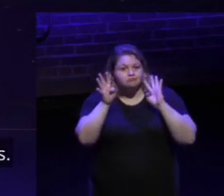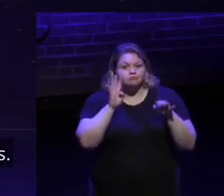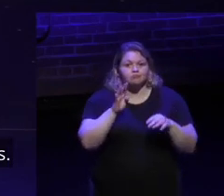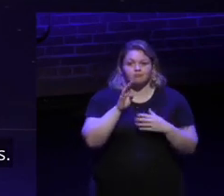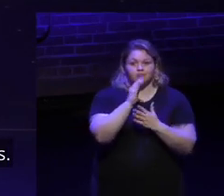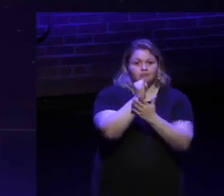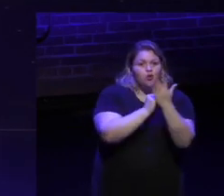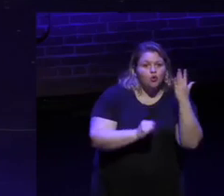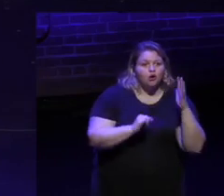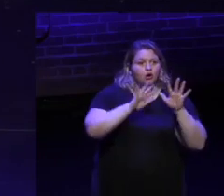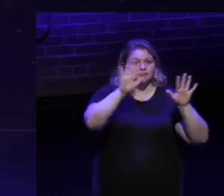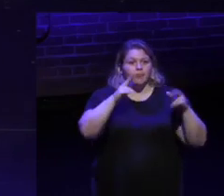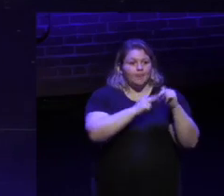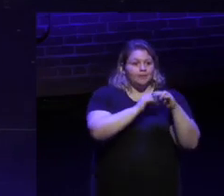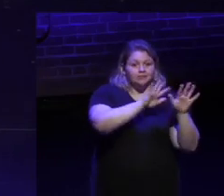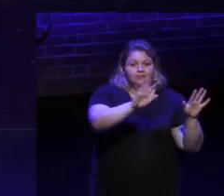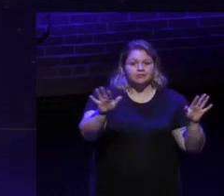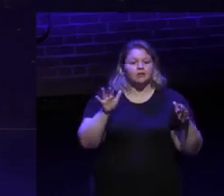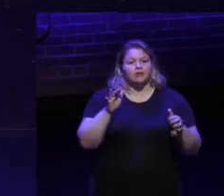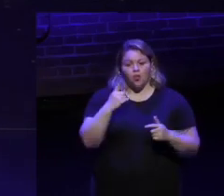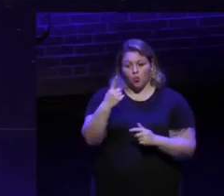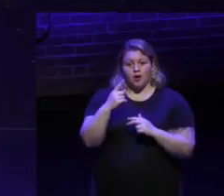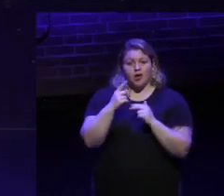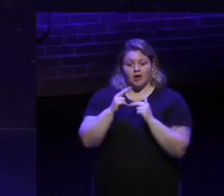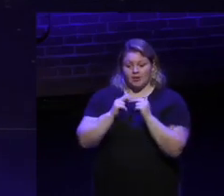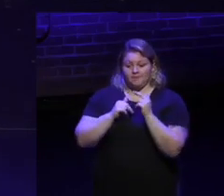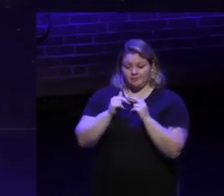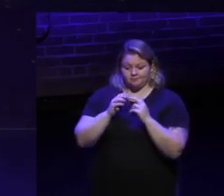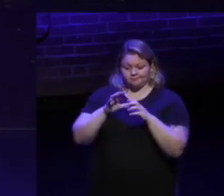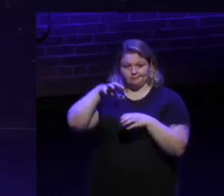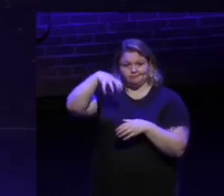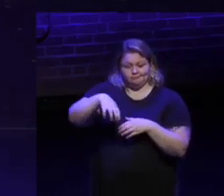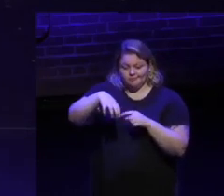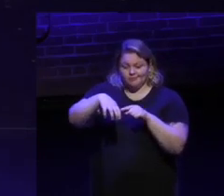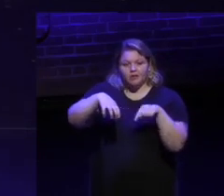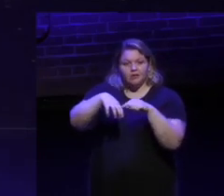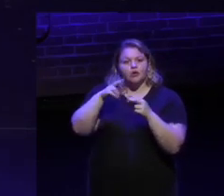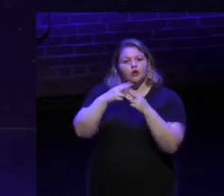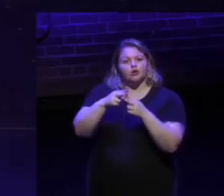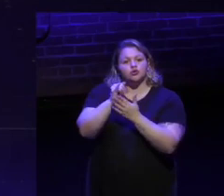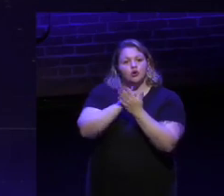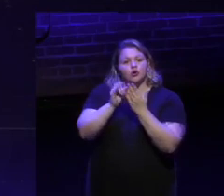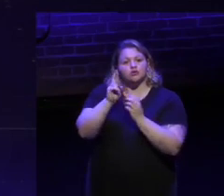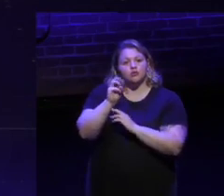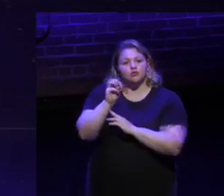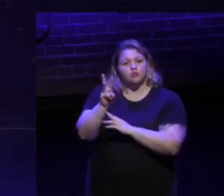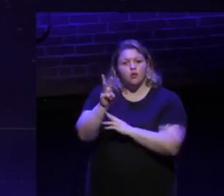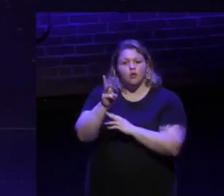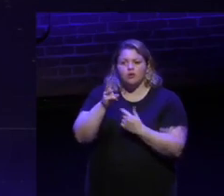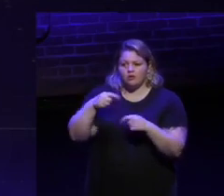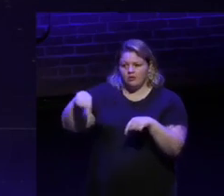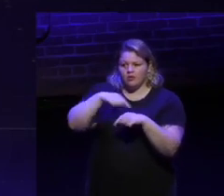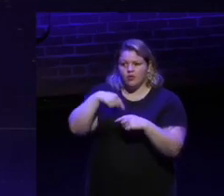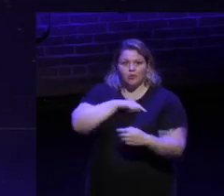and monuments. We revitalized a historic block known as Artist Row. That's where we have incubator space for artisans and arts,